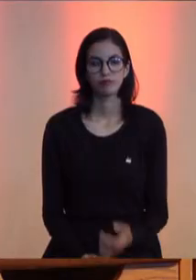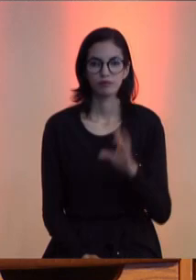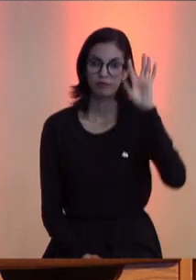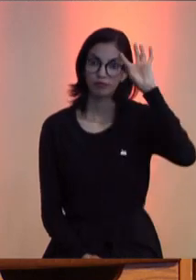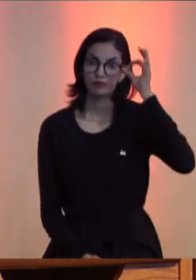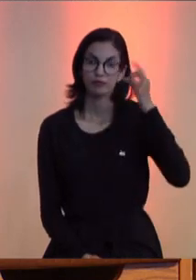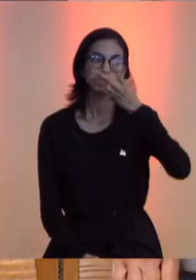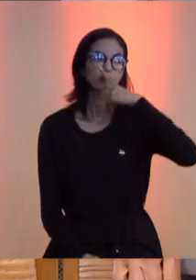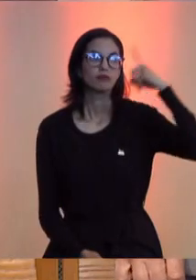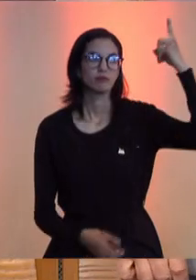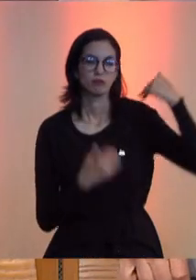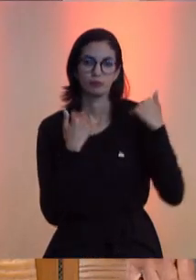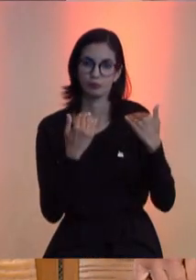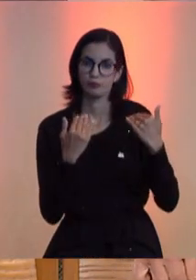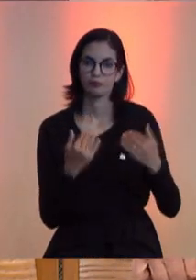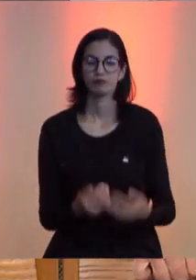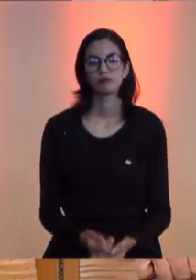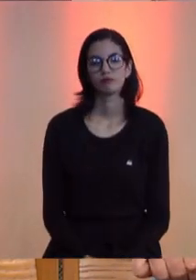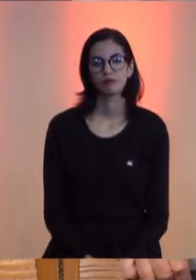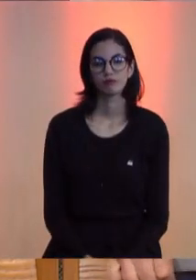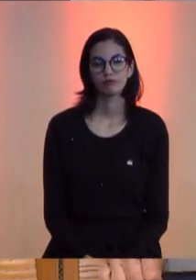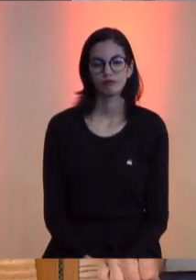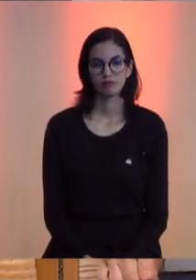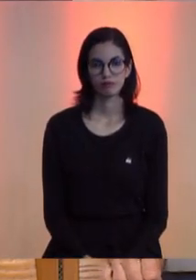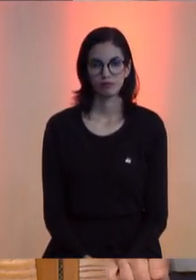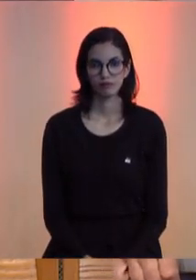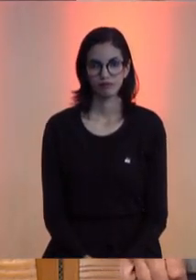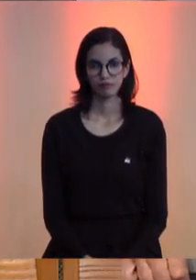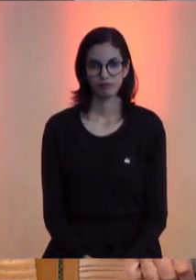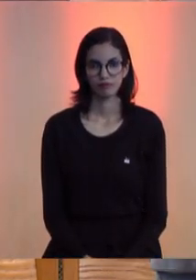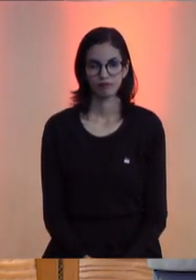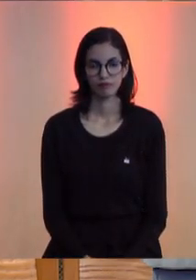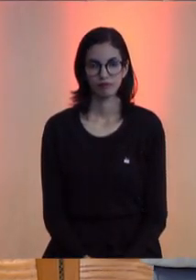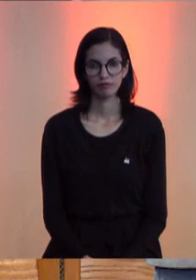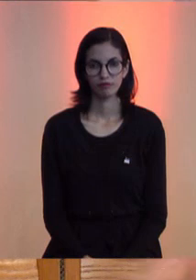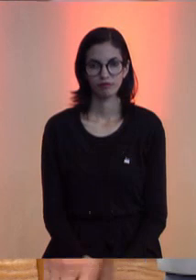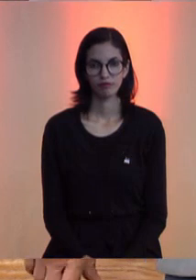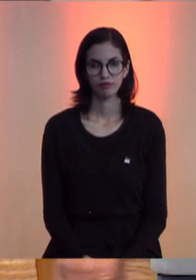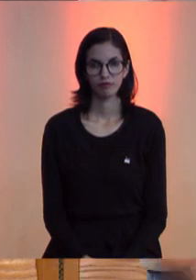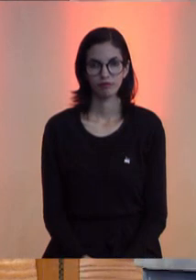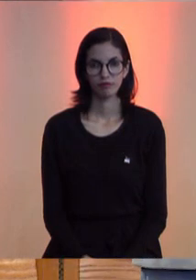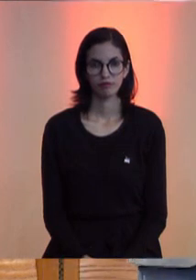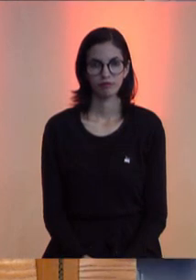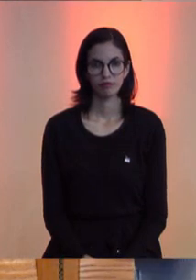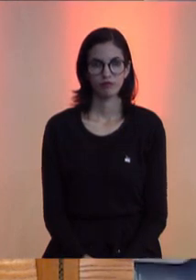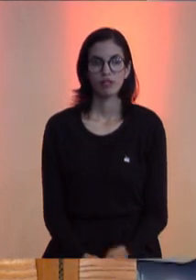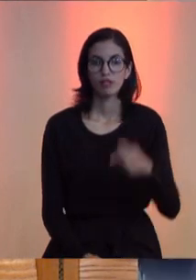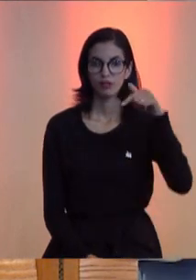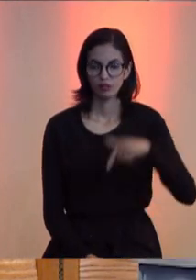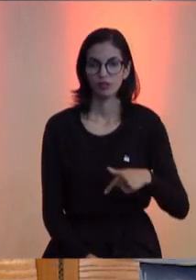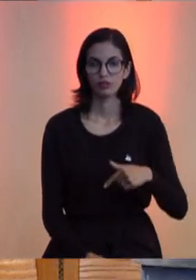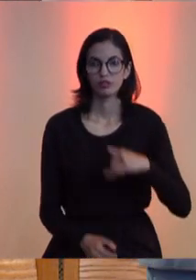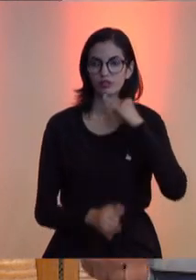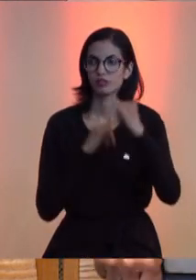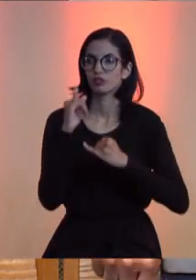es capaz. Listen, my dear church members, God is able. Escuchadme, mis queridos miembros de iglesia, Dios